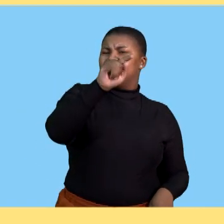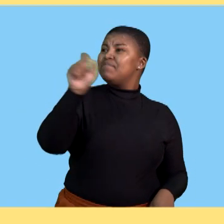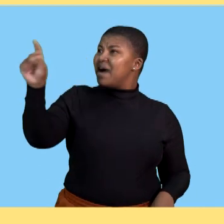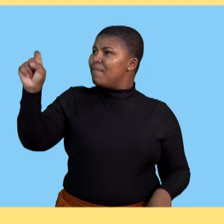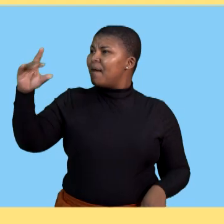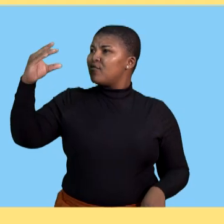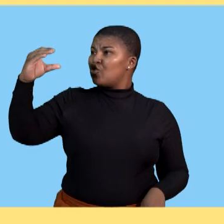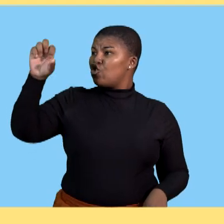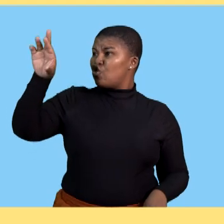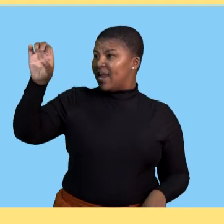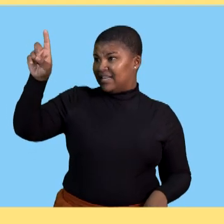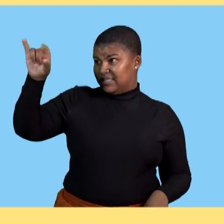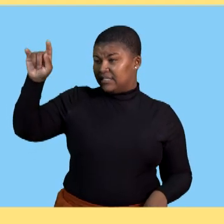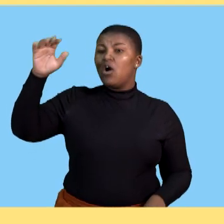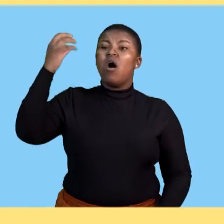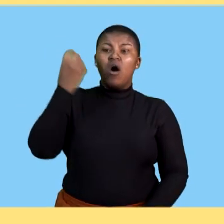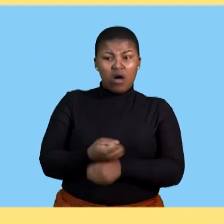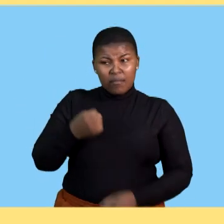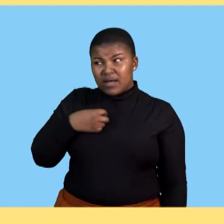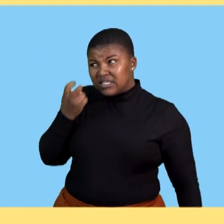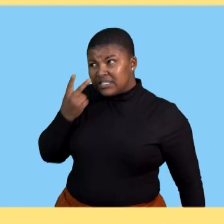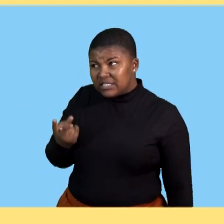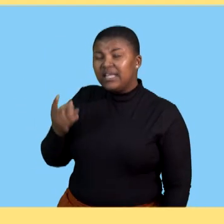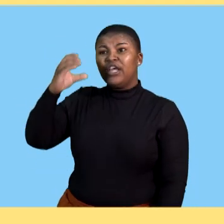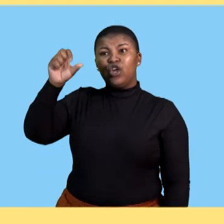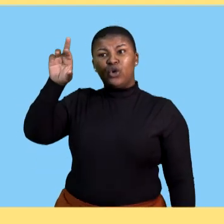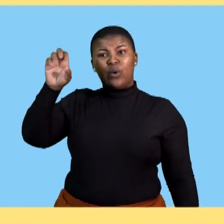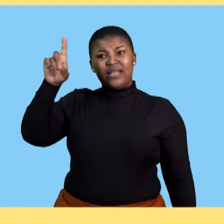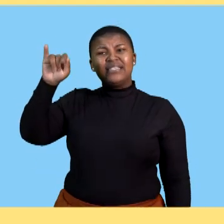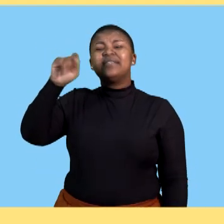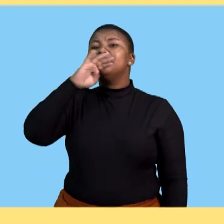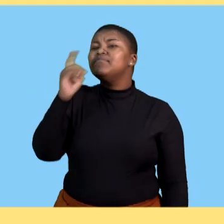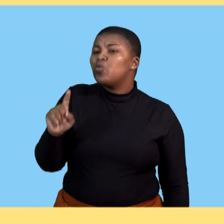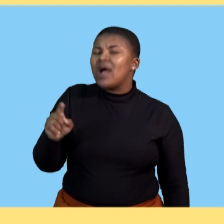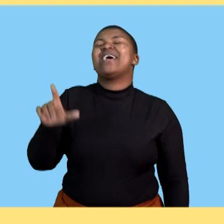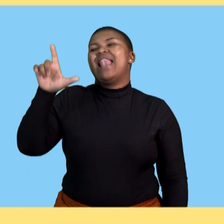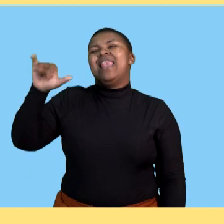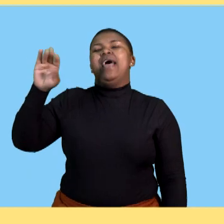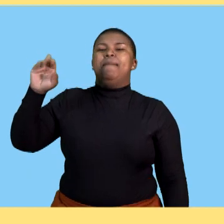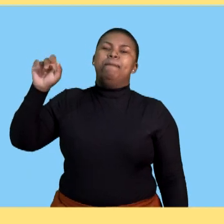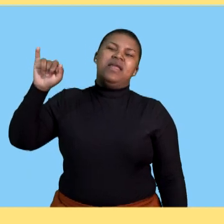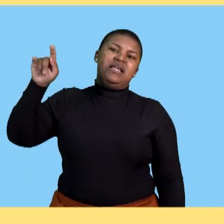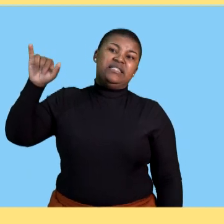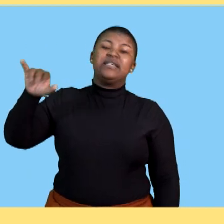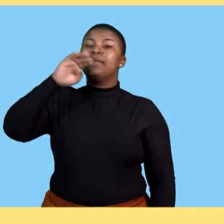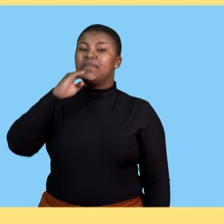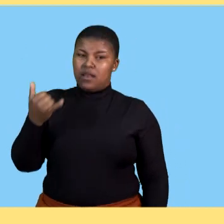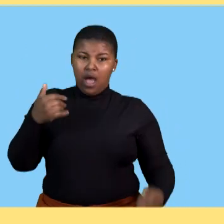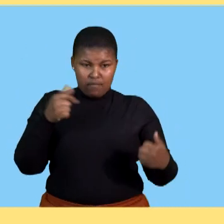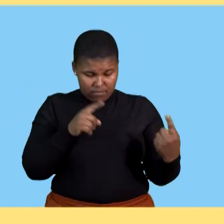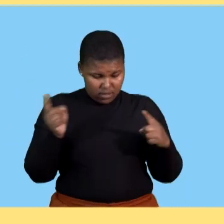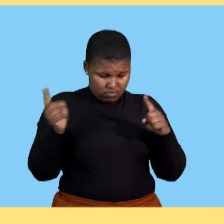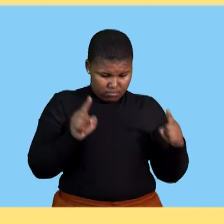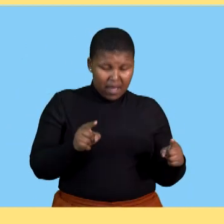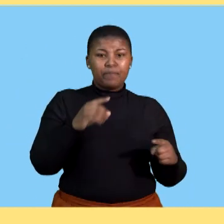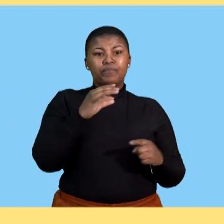side. And once my bank has a credit balance, it simply means it is a liability. So I come under my current